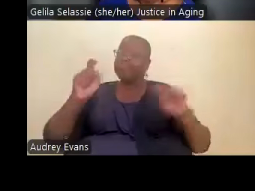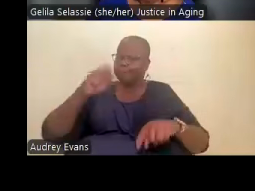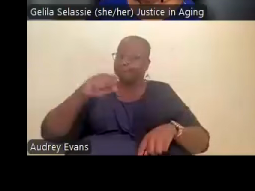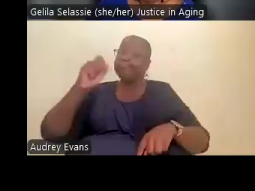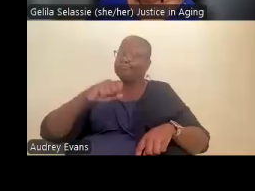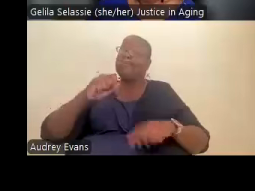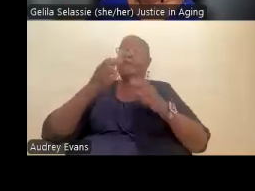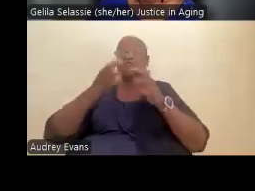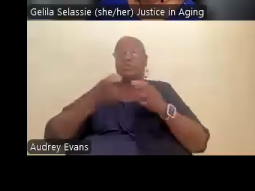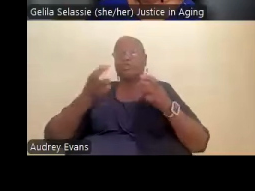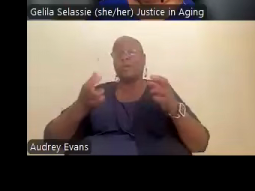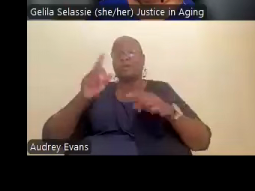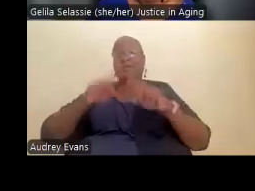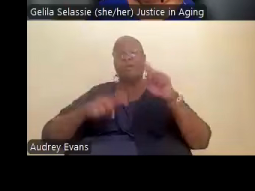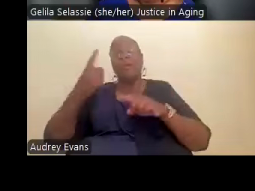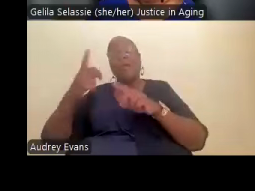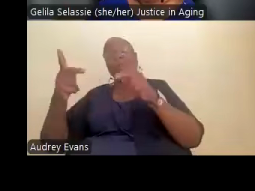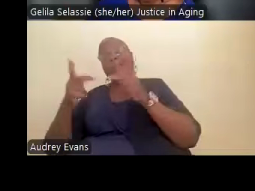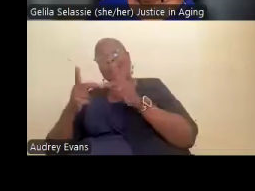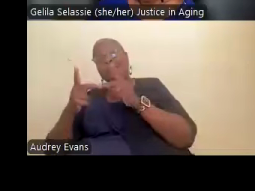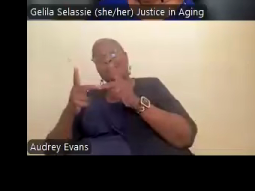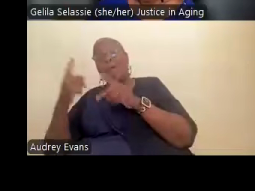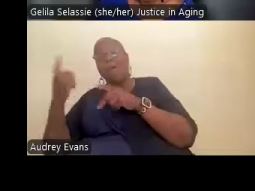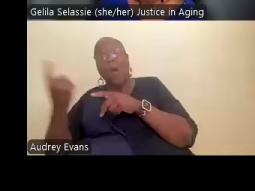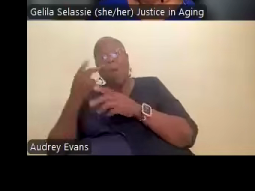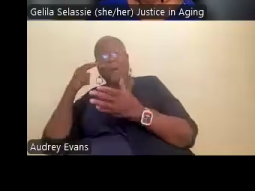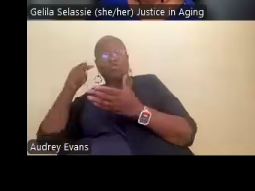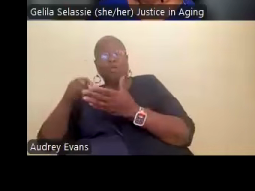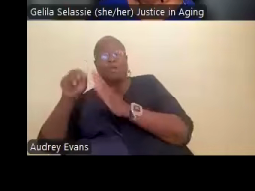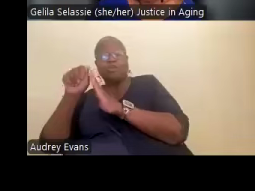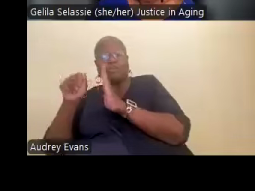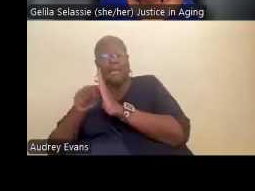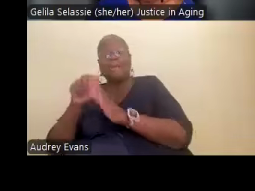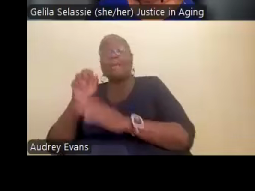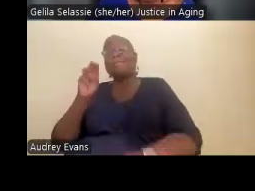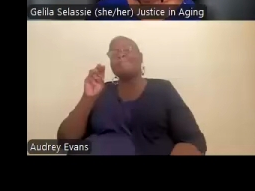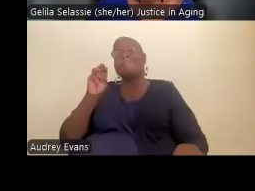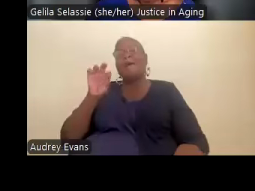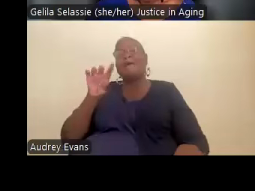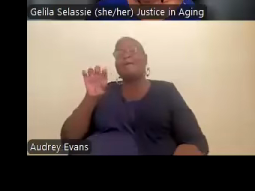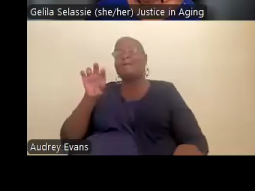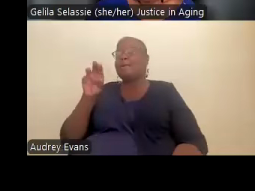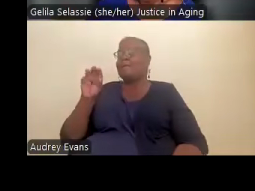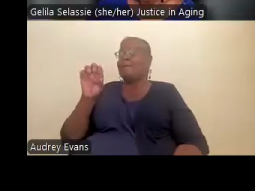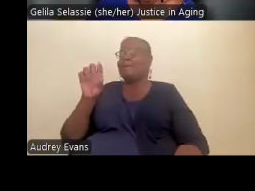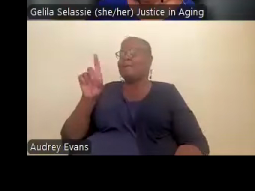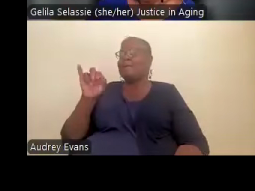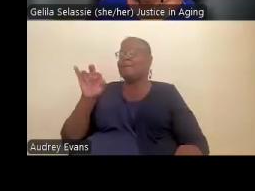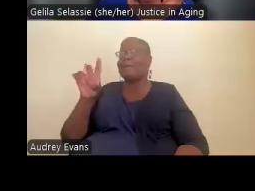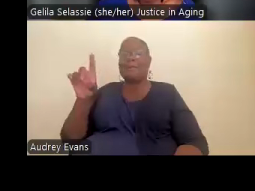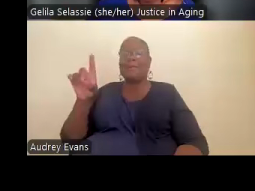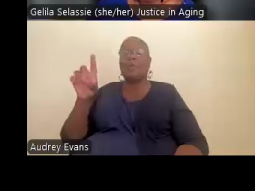in resources. One place is to always look at your state's Medicaid website. It could be run by